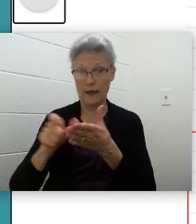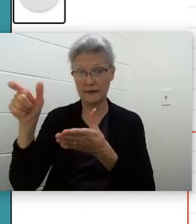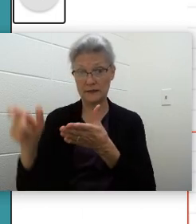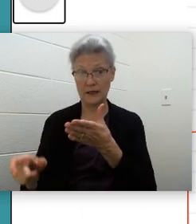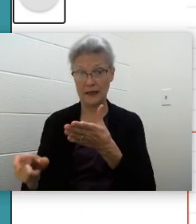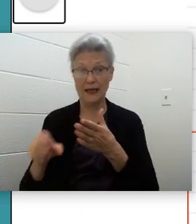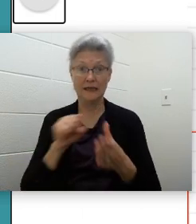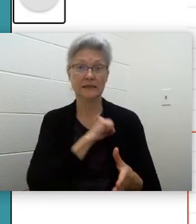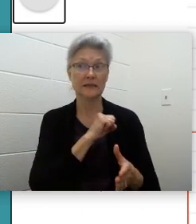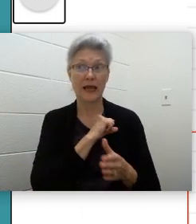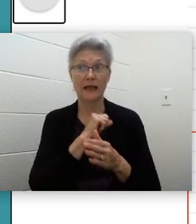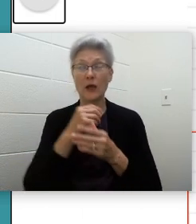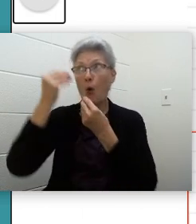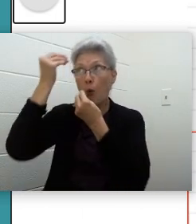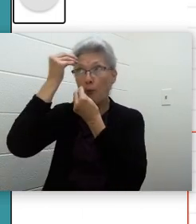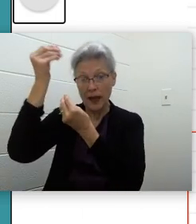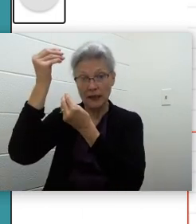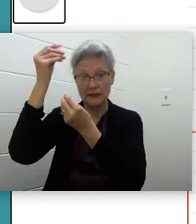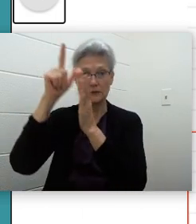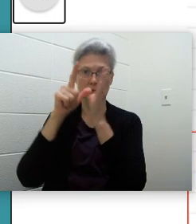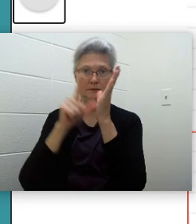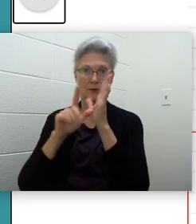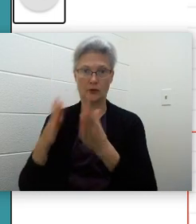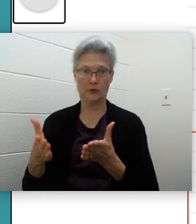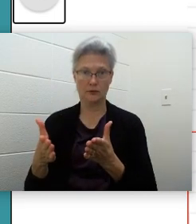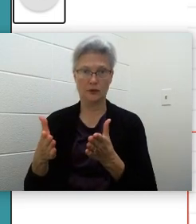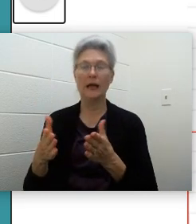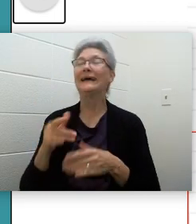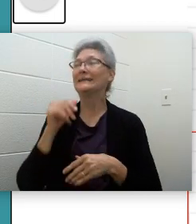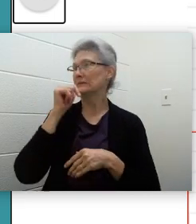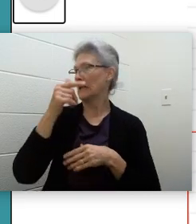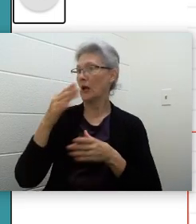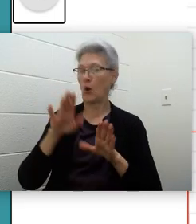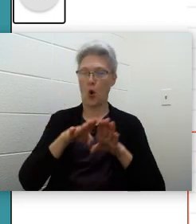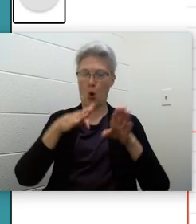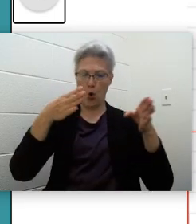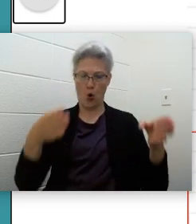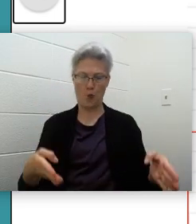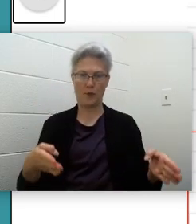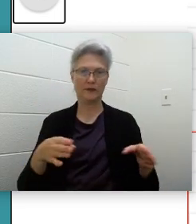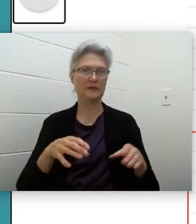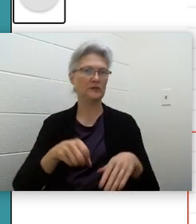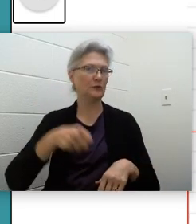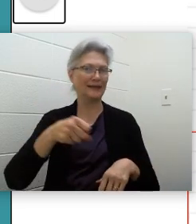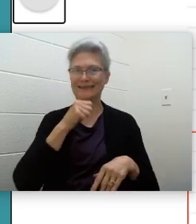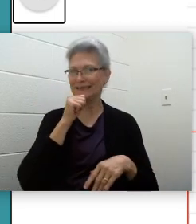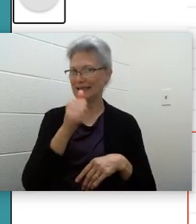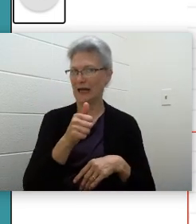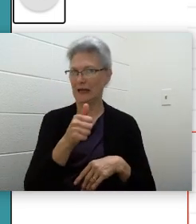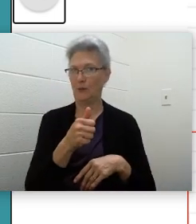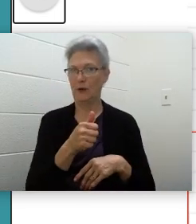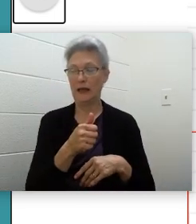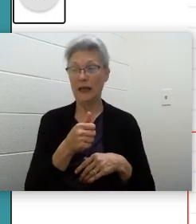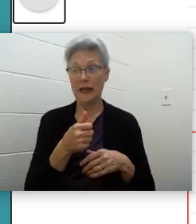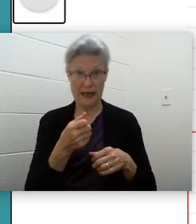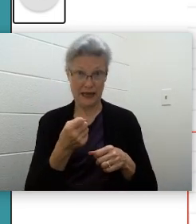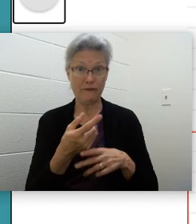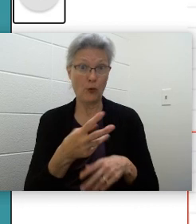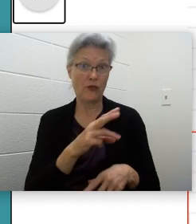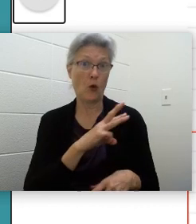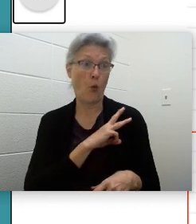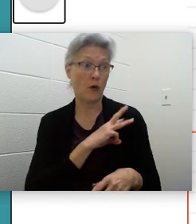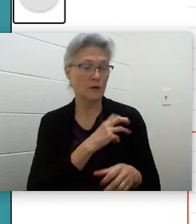his lawyer's advice and does not open the suitcase, even with the warden yelling at him. Kind of gather that from the different things that people